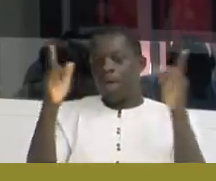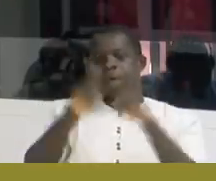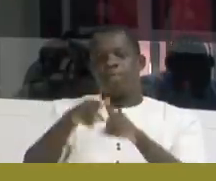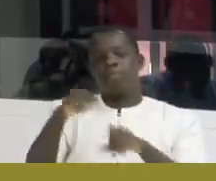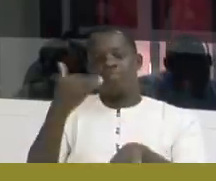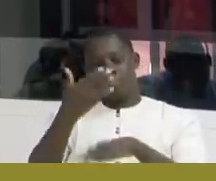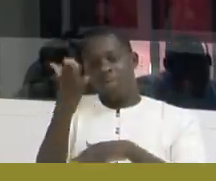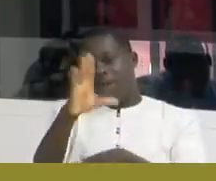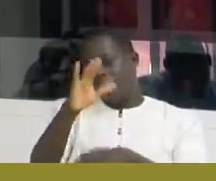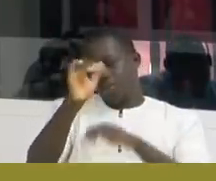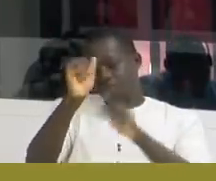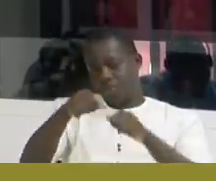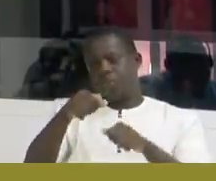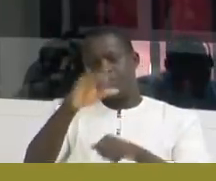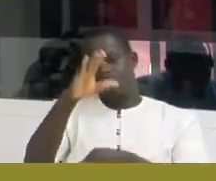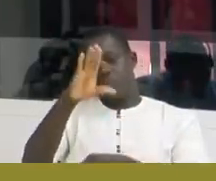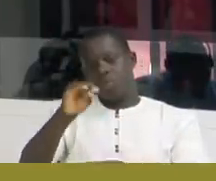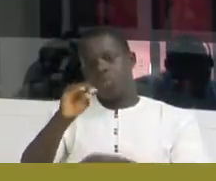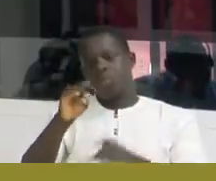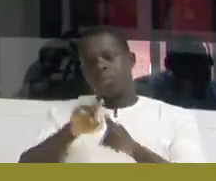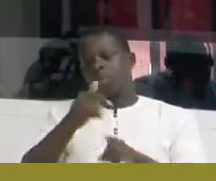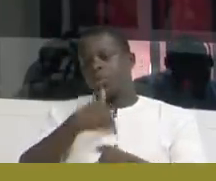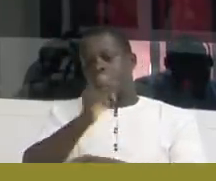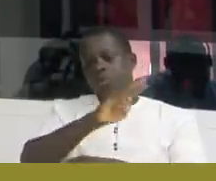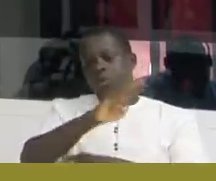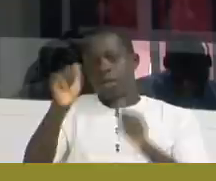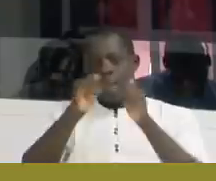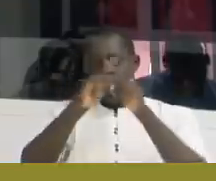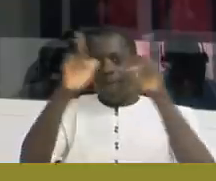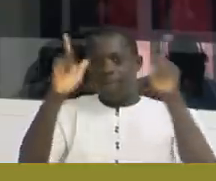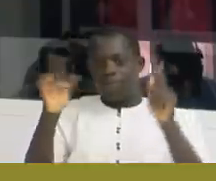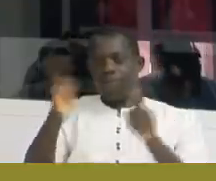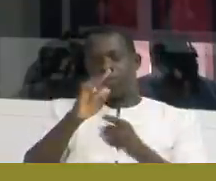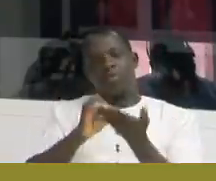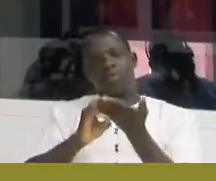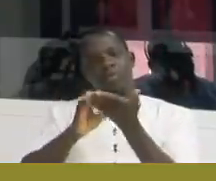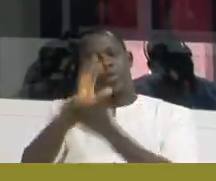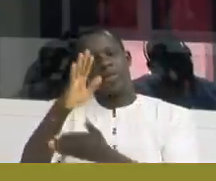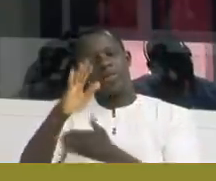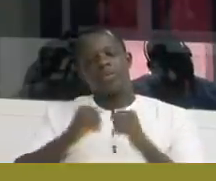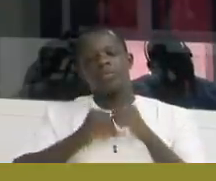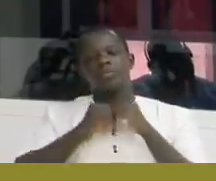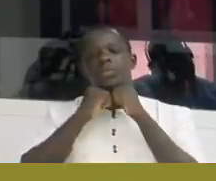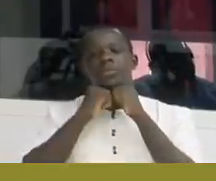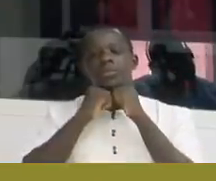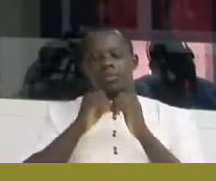he might have, but I am not aware of what he sent to Sanasabali.